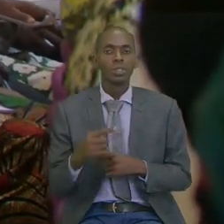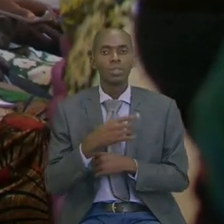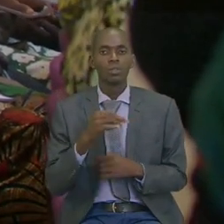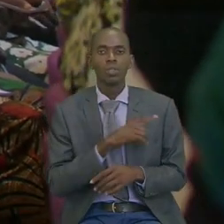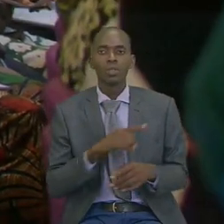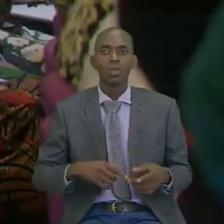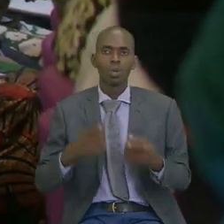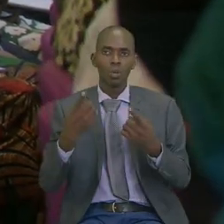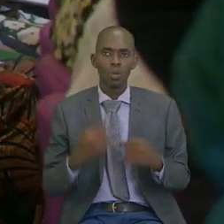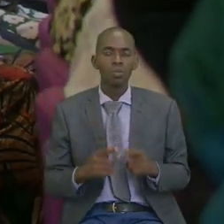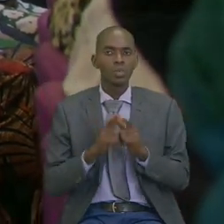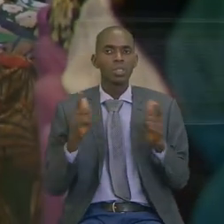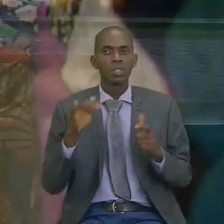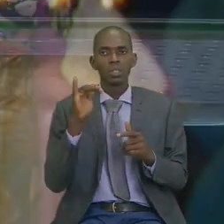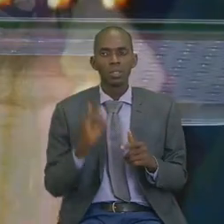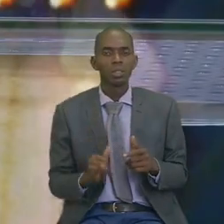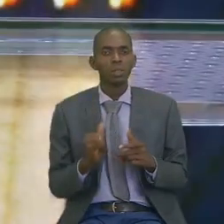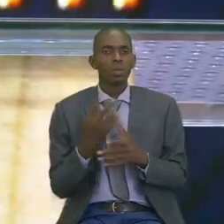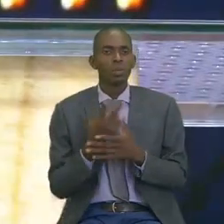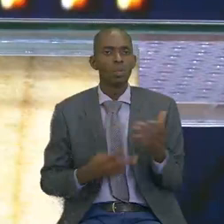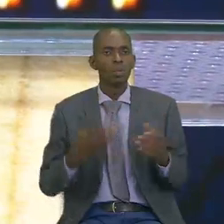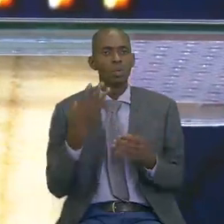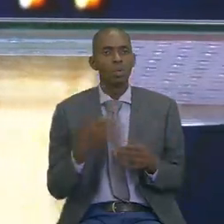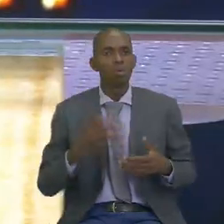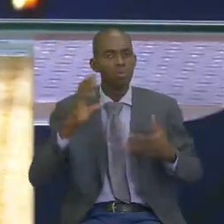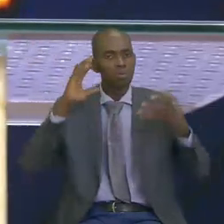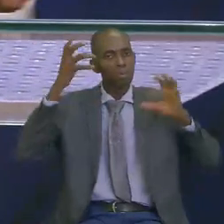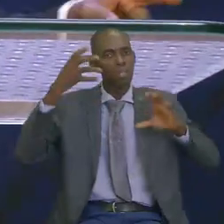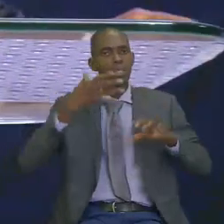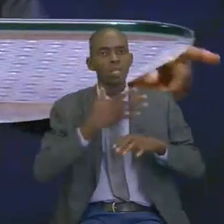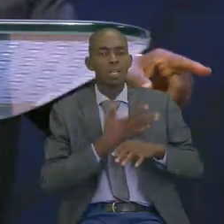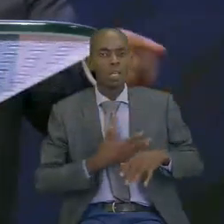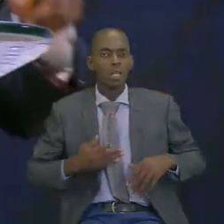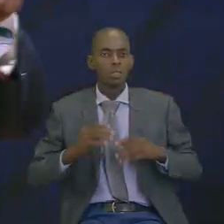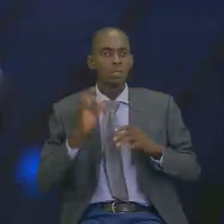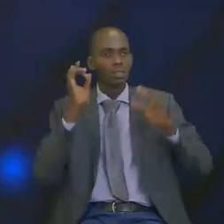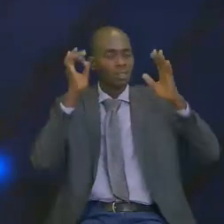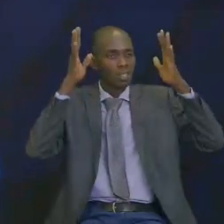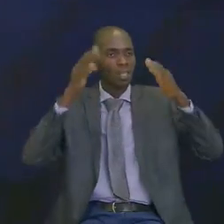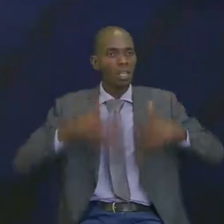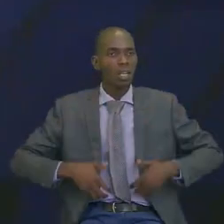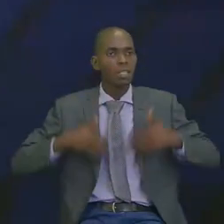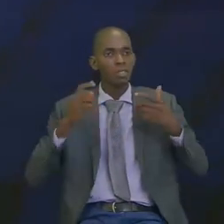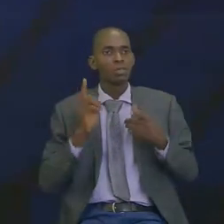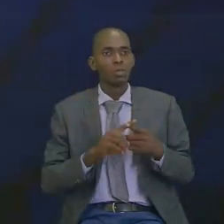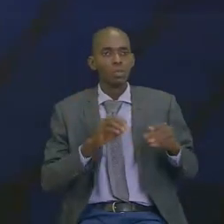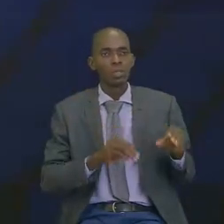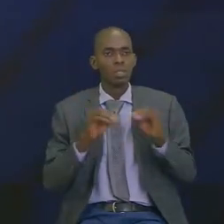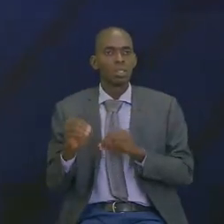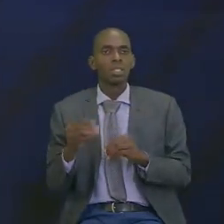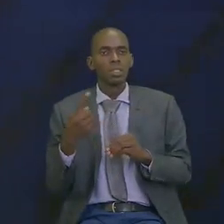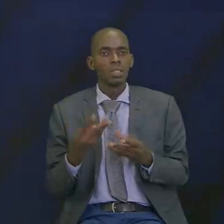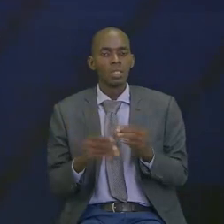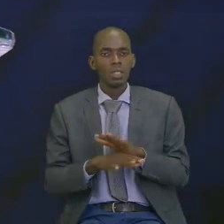cometh, cruel, both with wrath and fierce anger, to lay the land desolate, and